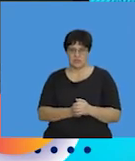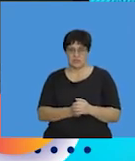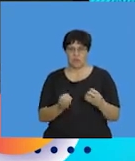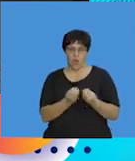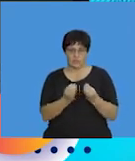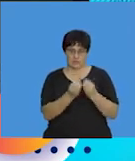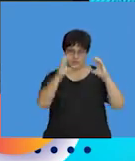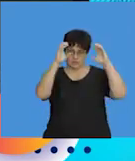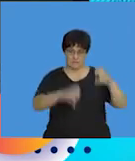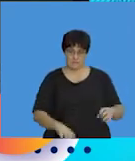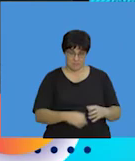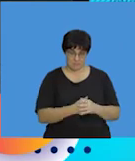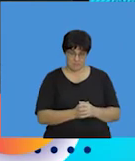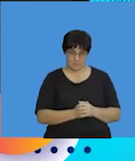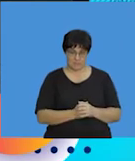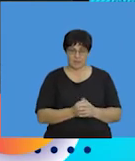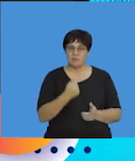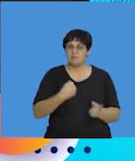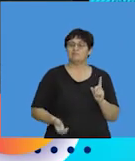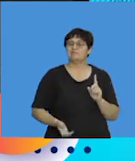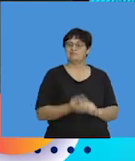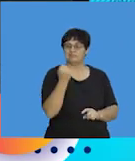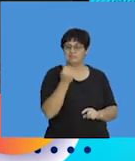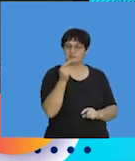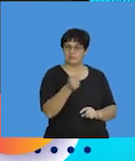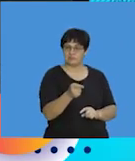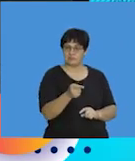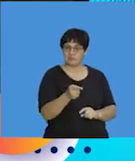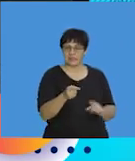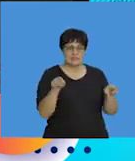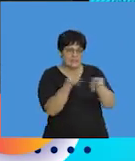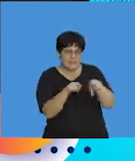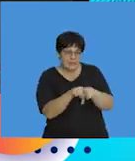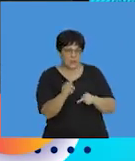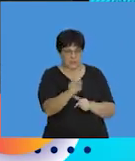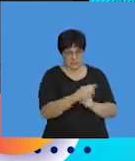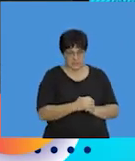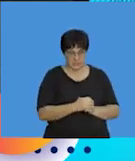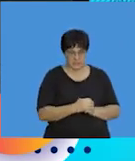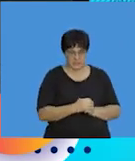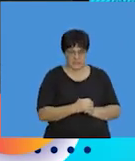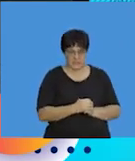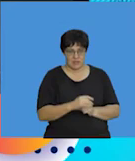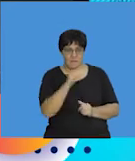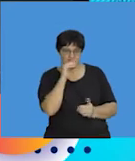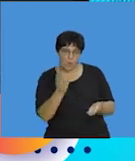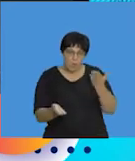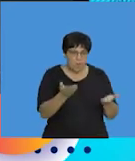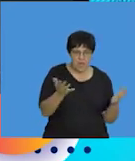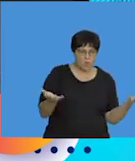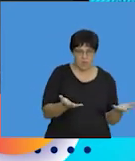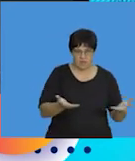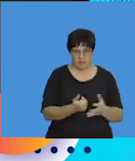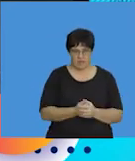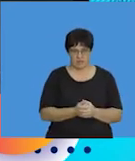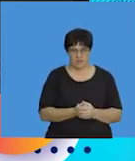questions where we have two objects moving. You've got to find what is the same. You've got to find where you